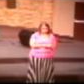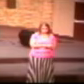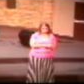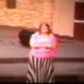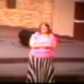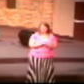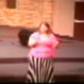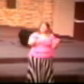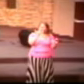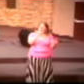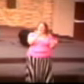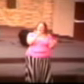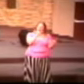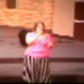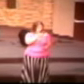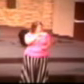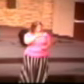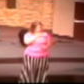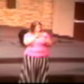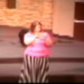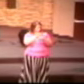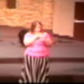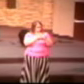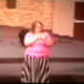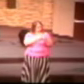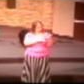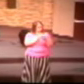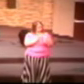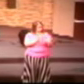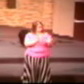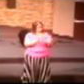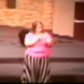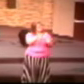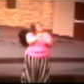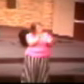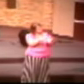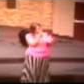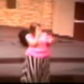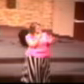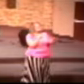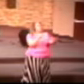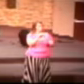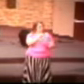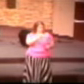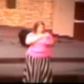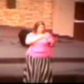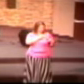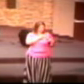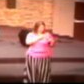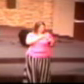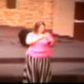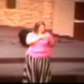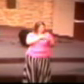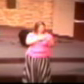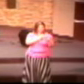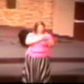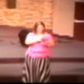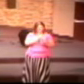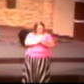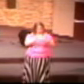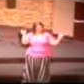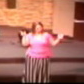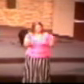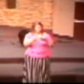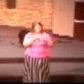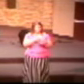There's nothing wrong with a personal relationship with Jesus as long as you understand that the personal leads to something greater than yourself.